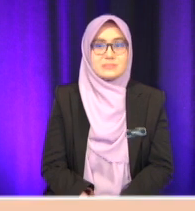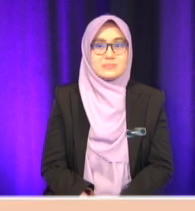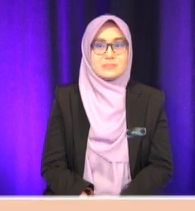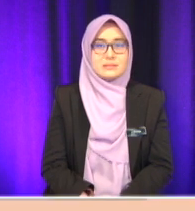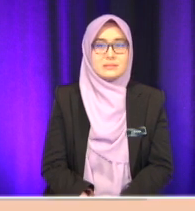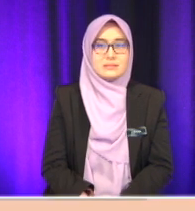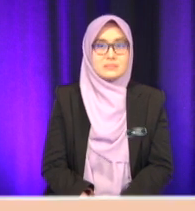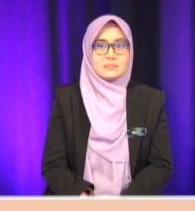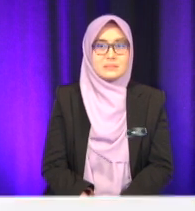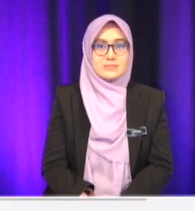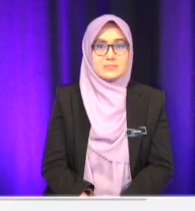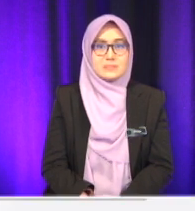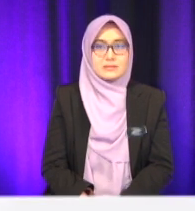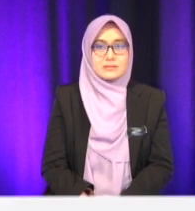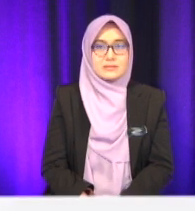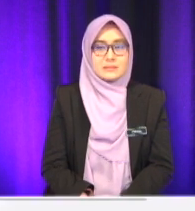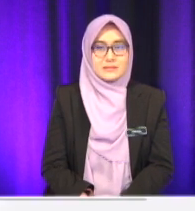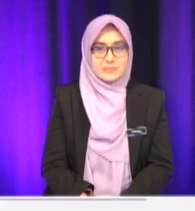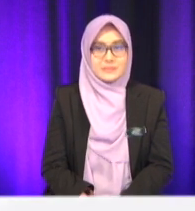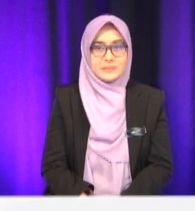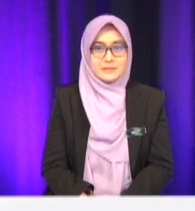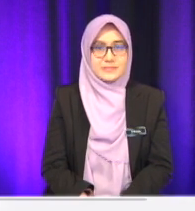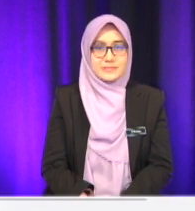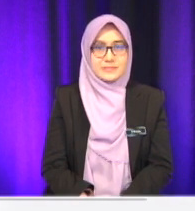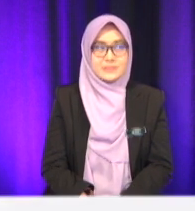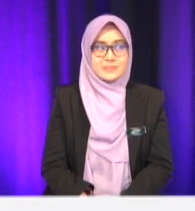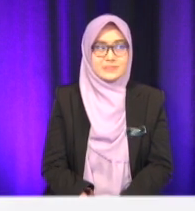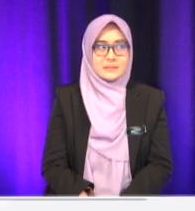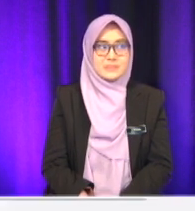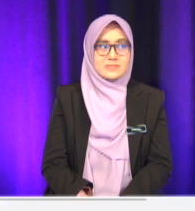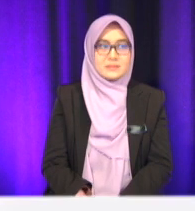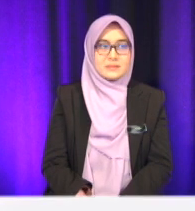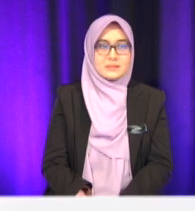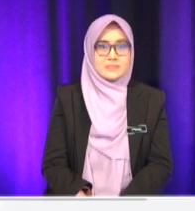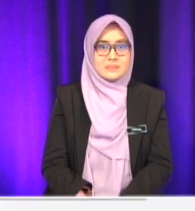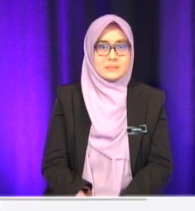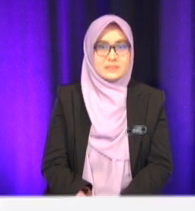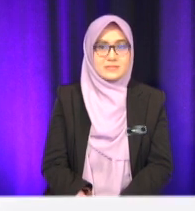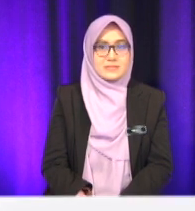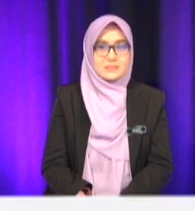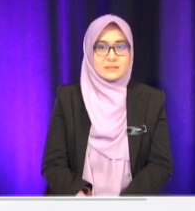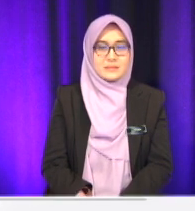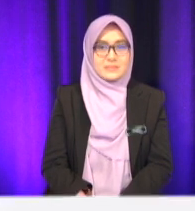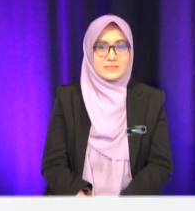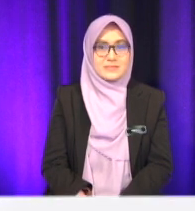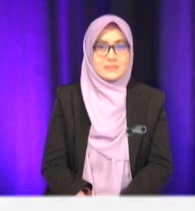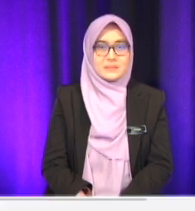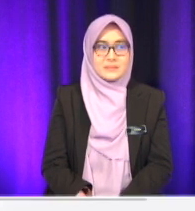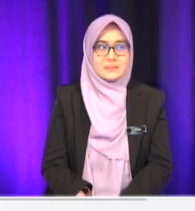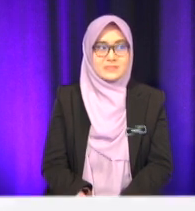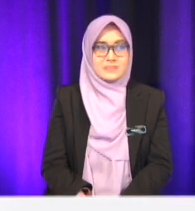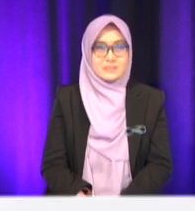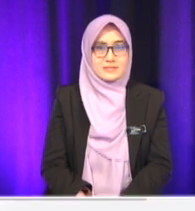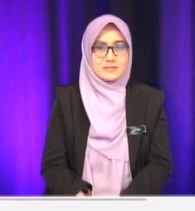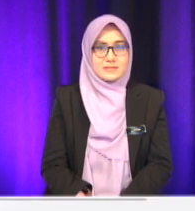About behavior. Yes. Okay. This one about the changes. Yes. Okay. This one about